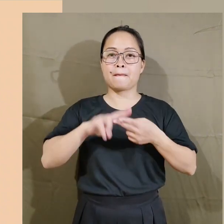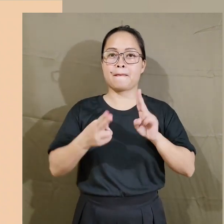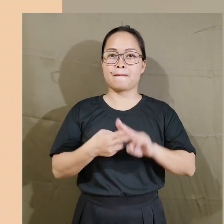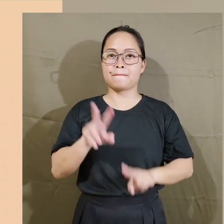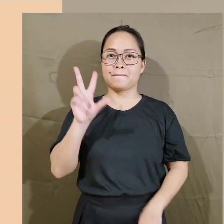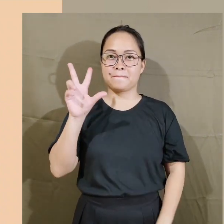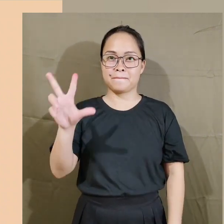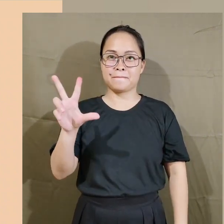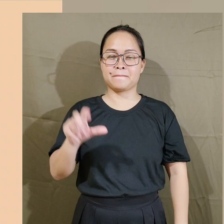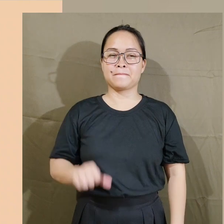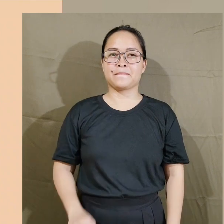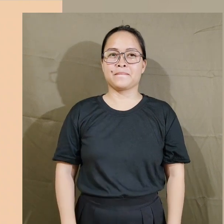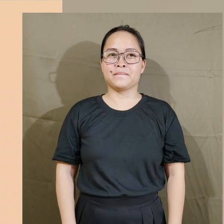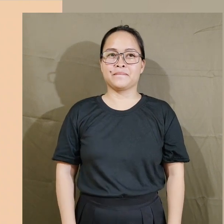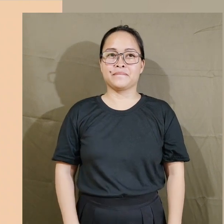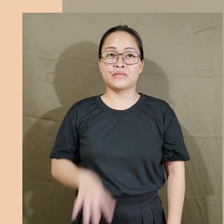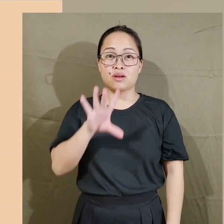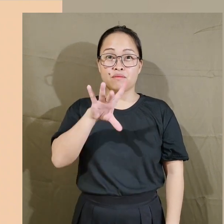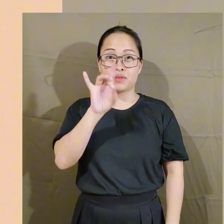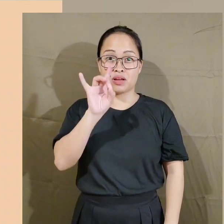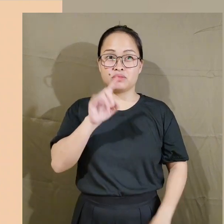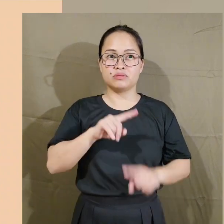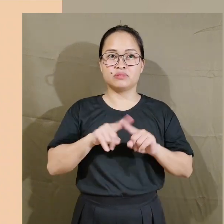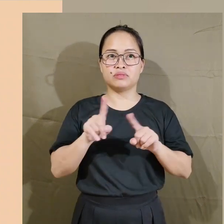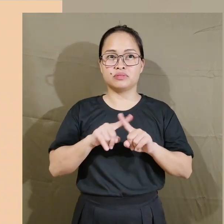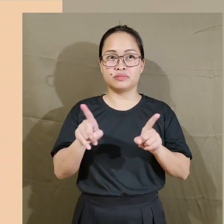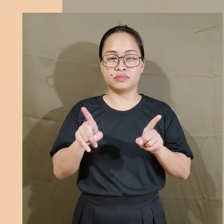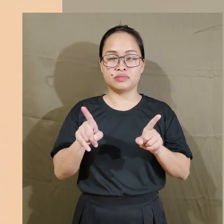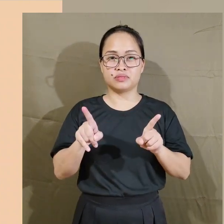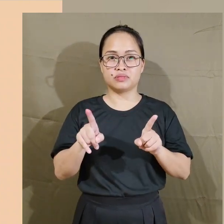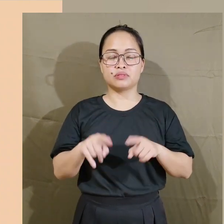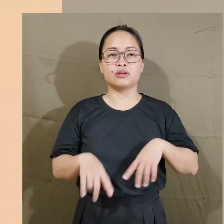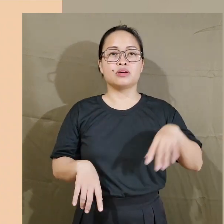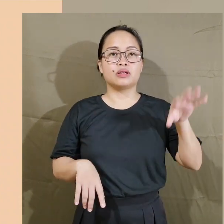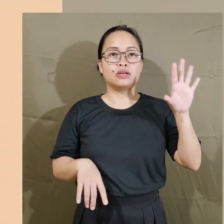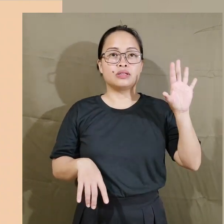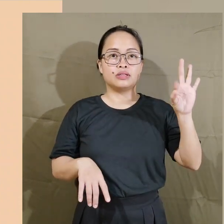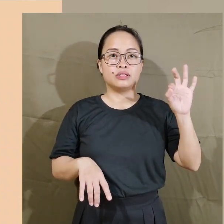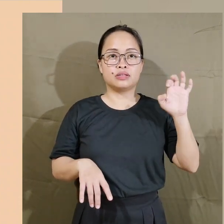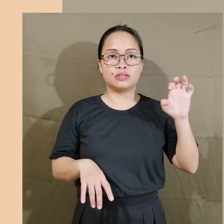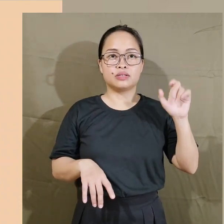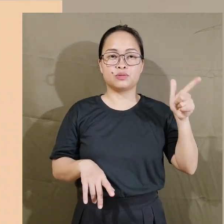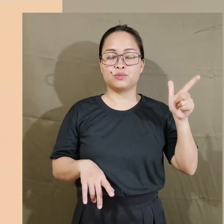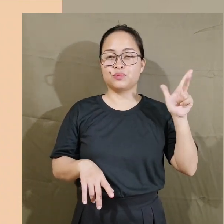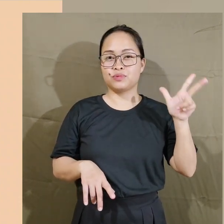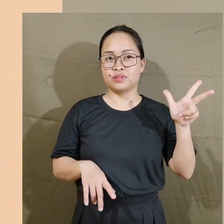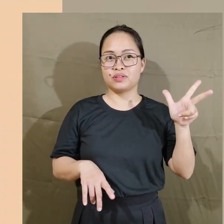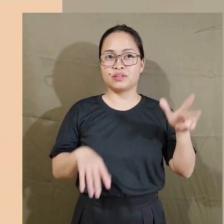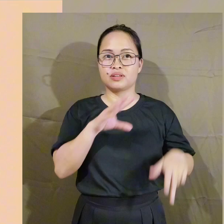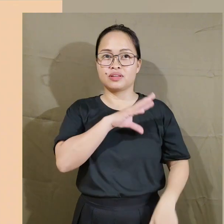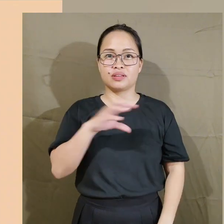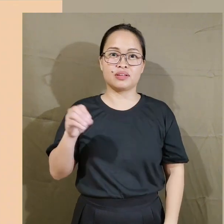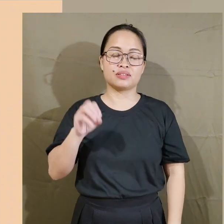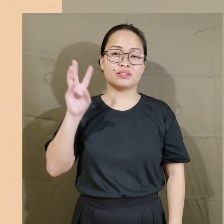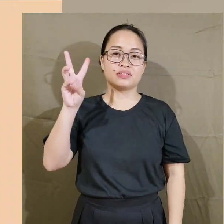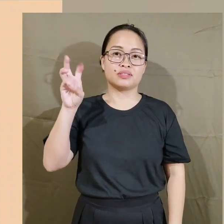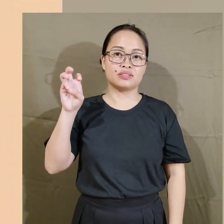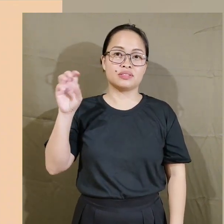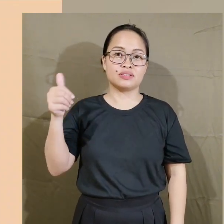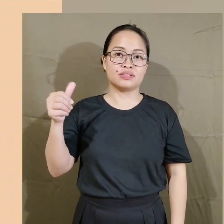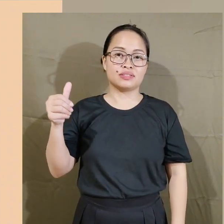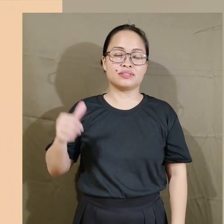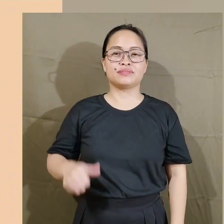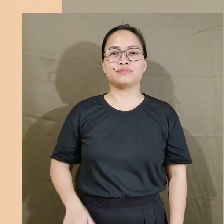Example number 3. Find the difference between 923